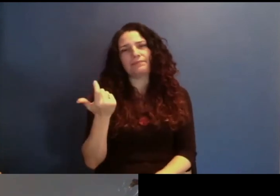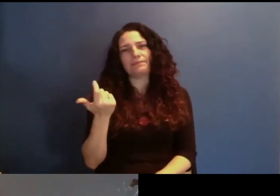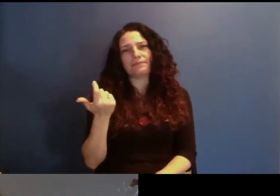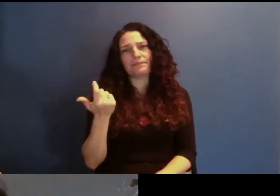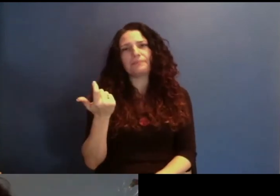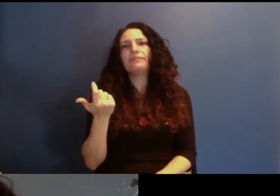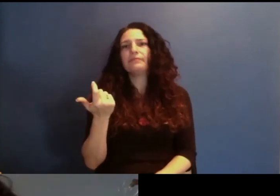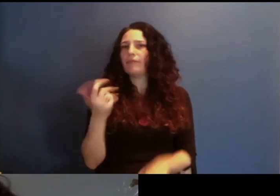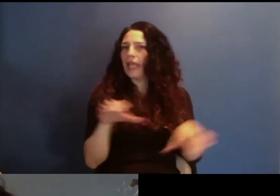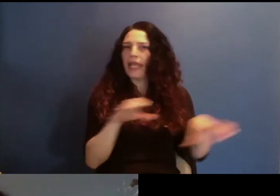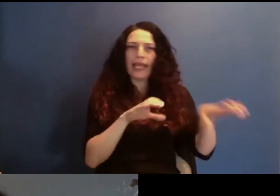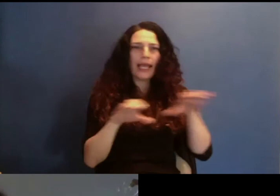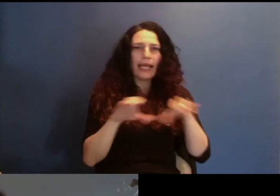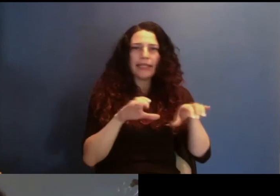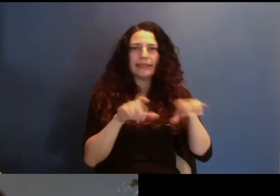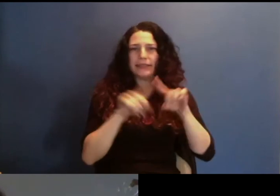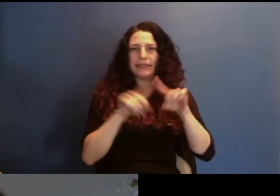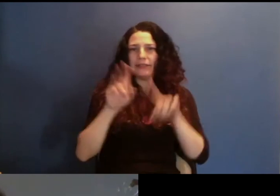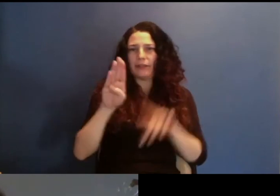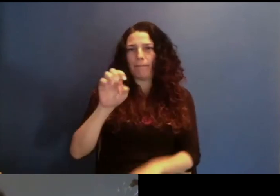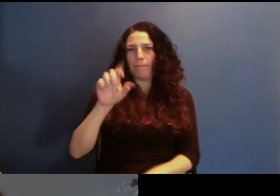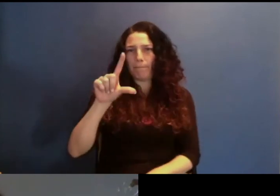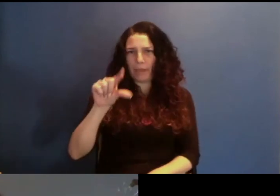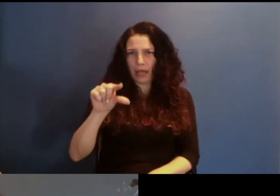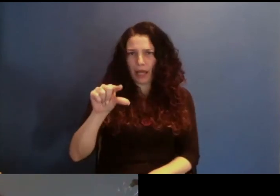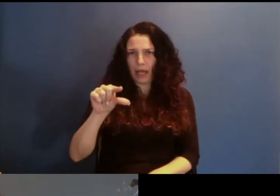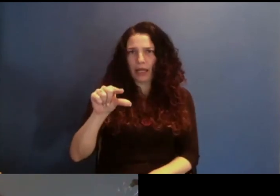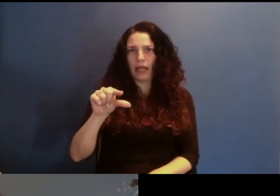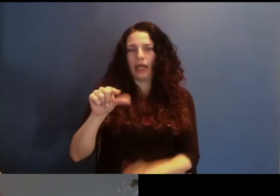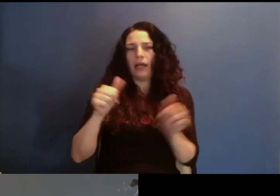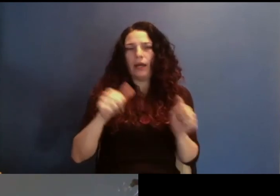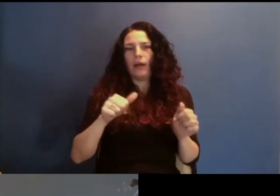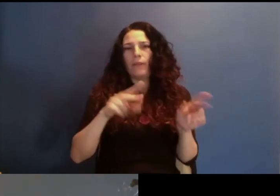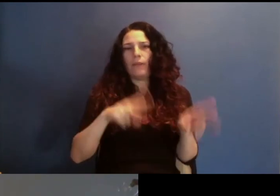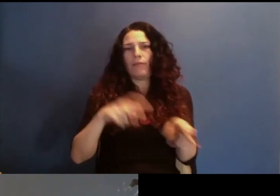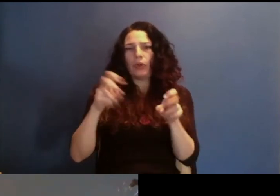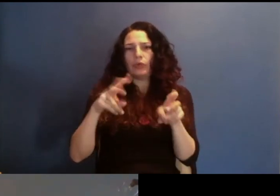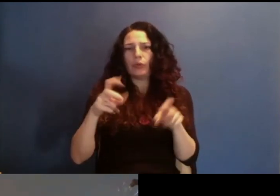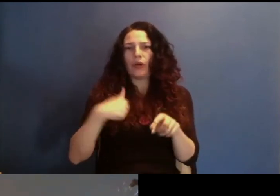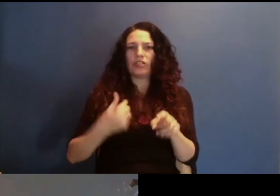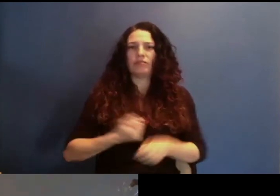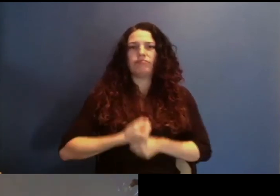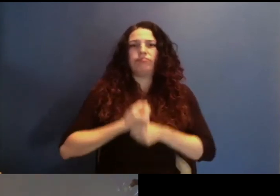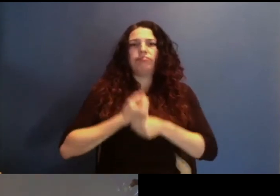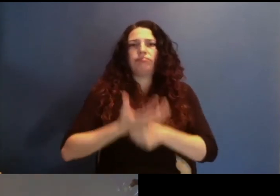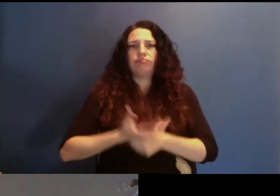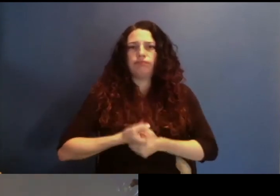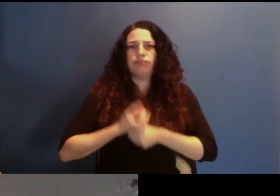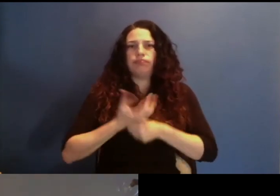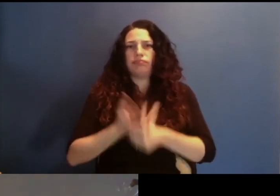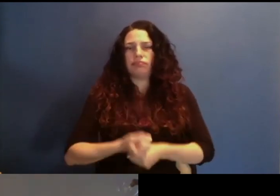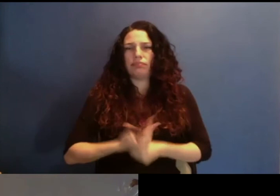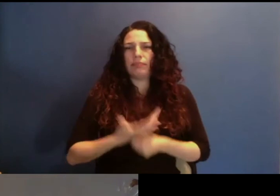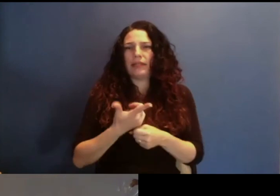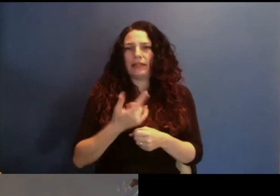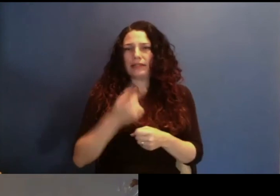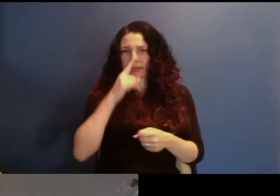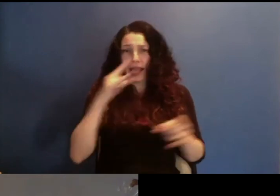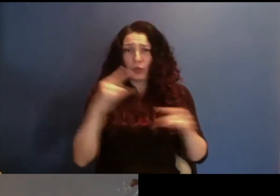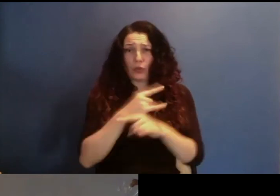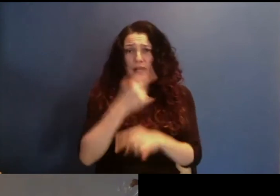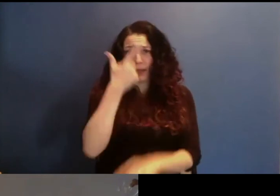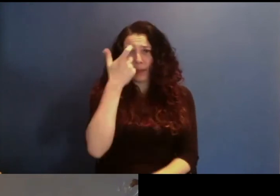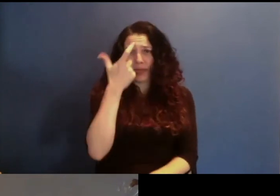doing these like blog posts for this website called Thought Catalog, where I was just kind of bearing my soul and blah, blah, blah. But it was just ironic though, because the one